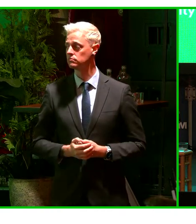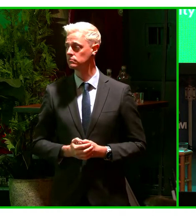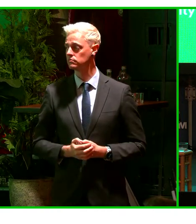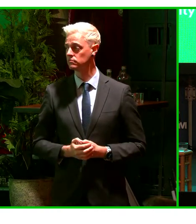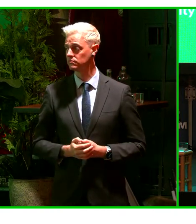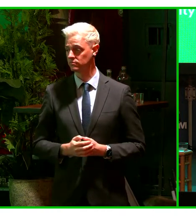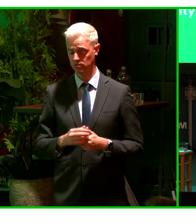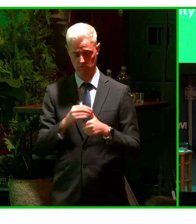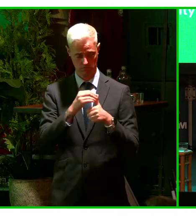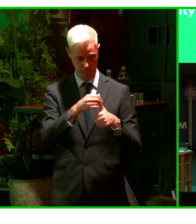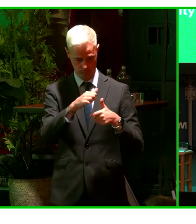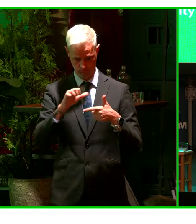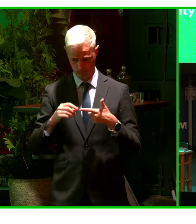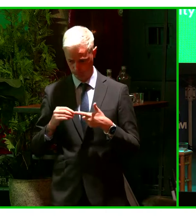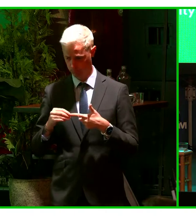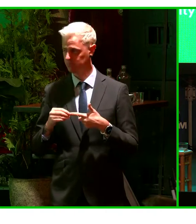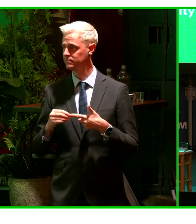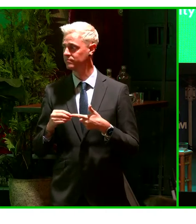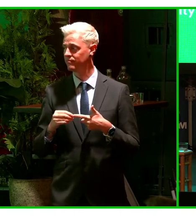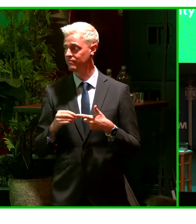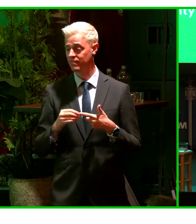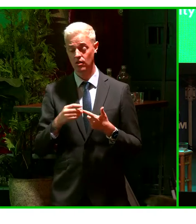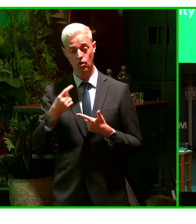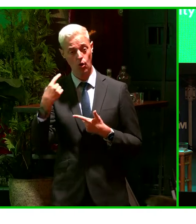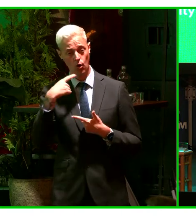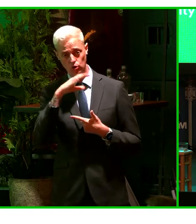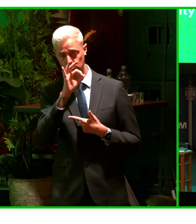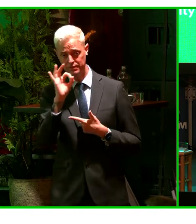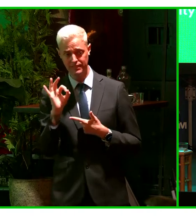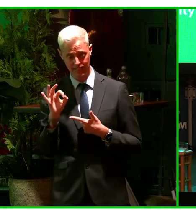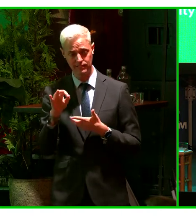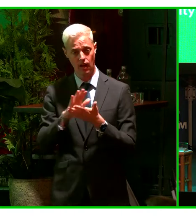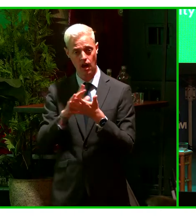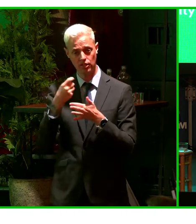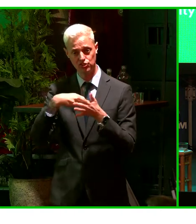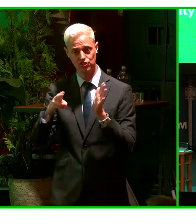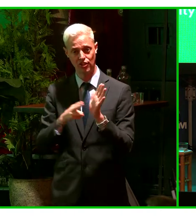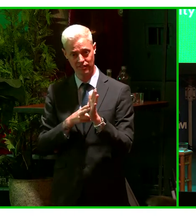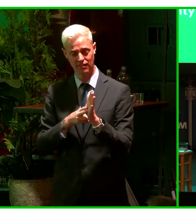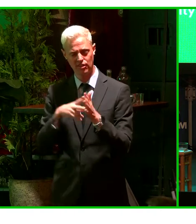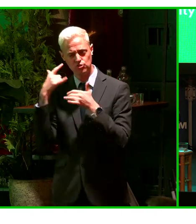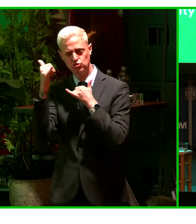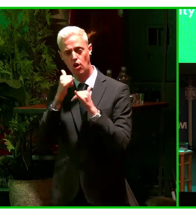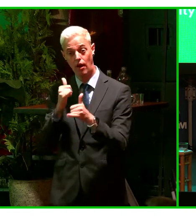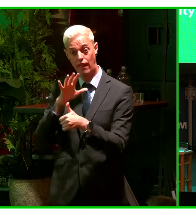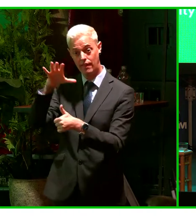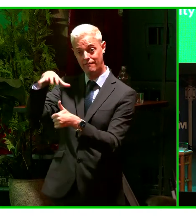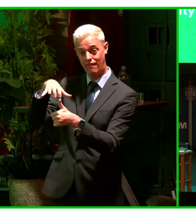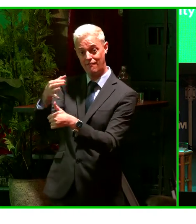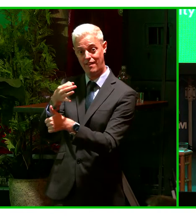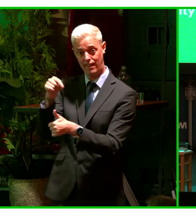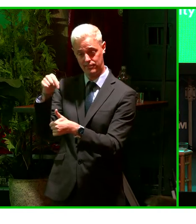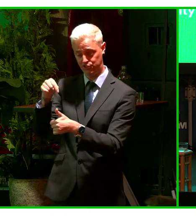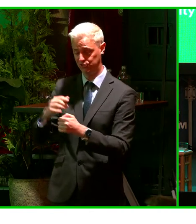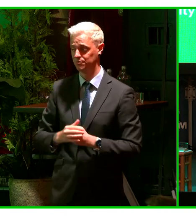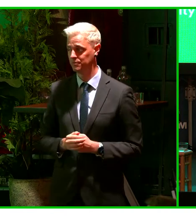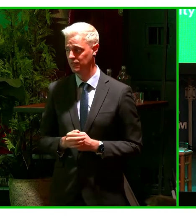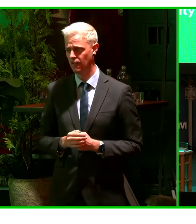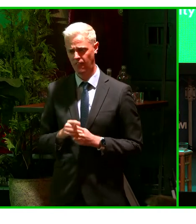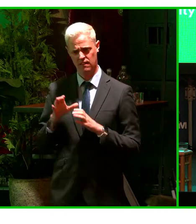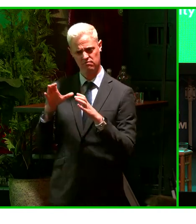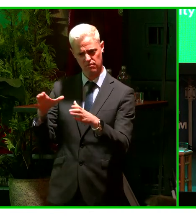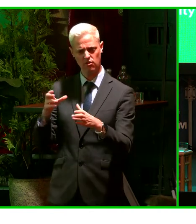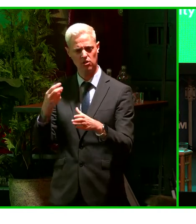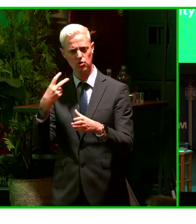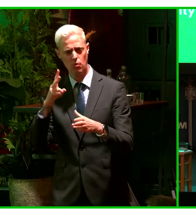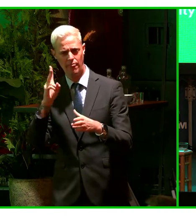on the list is a 100% hydrogen heating trial in a village. So that's looking at a village location, around 2,000